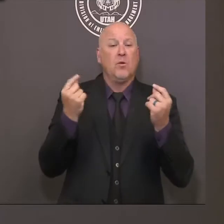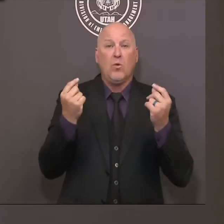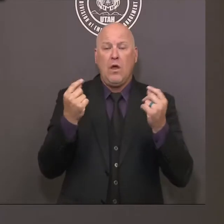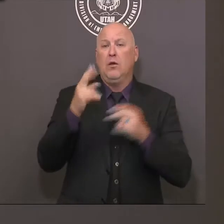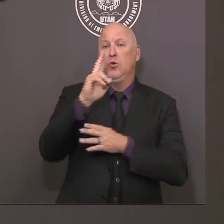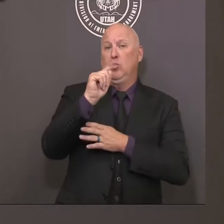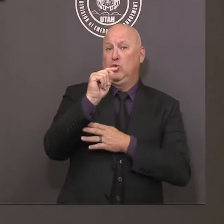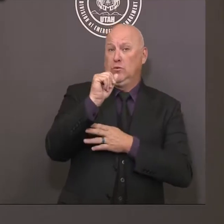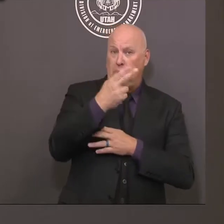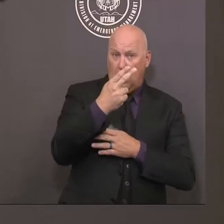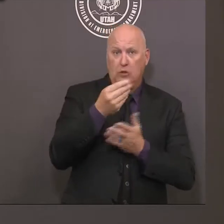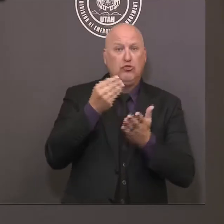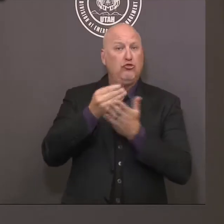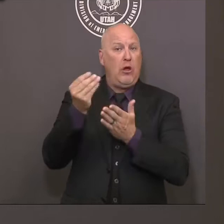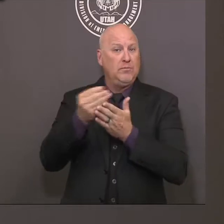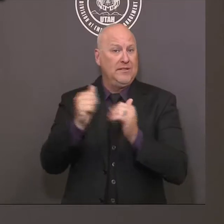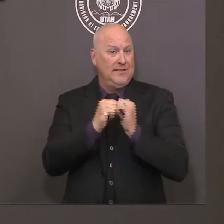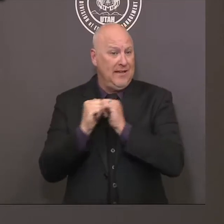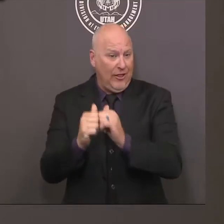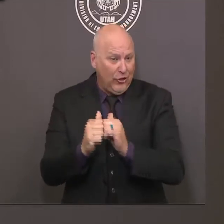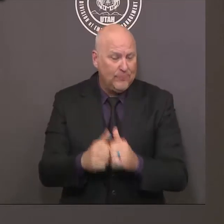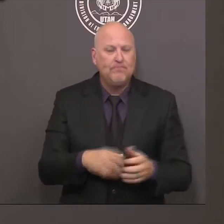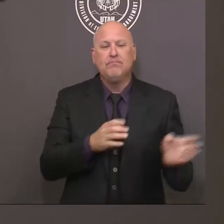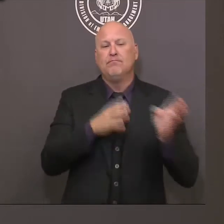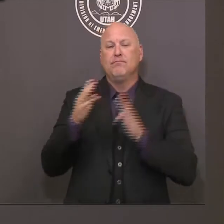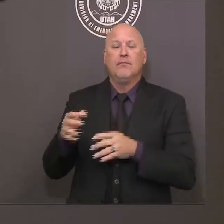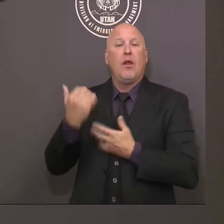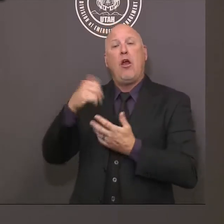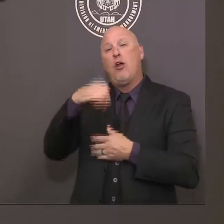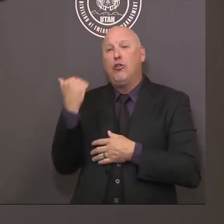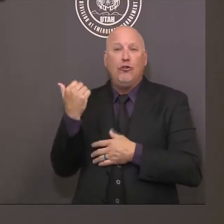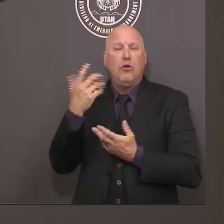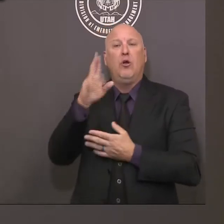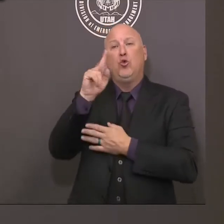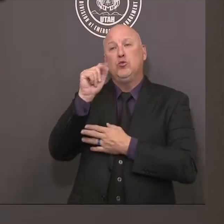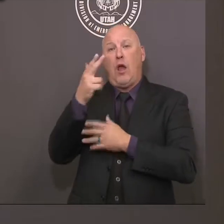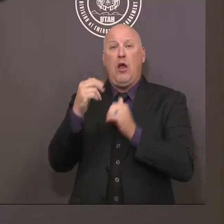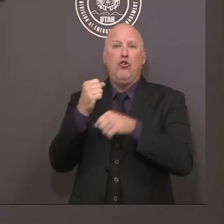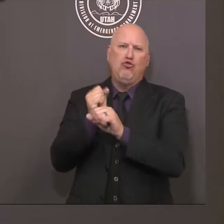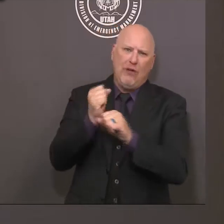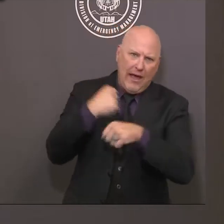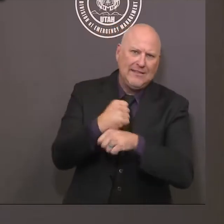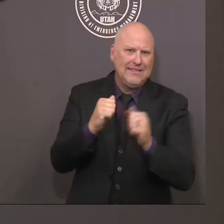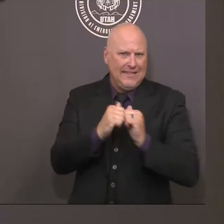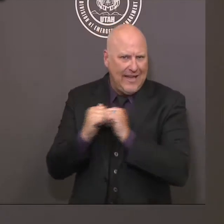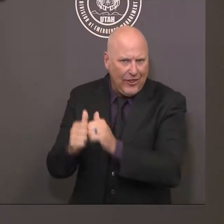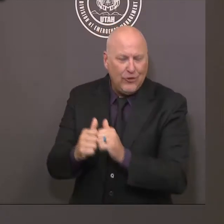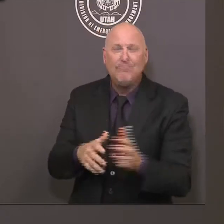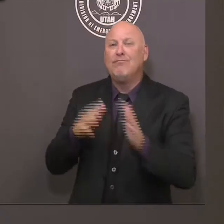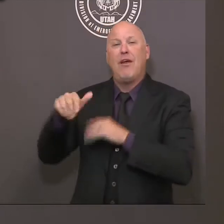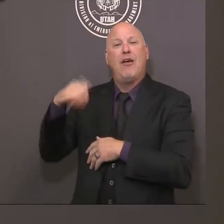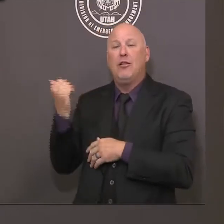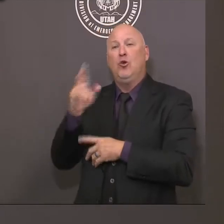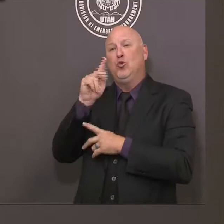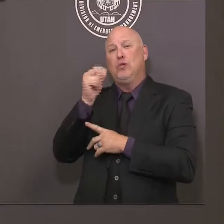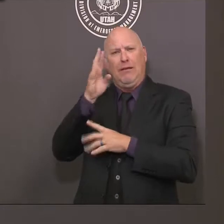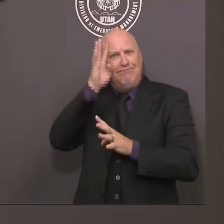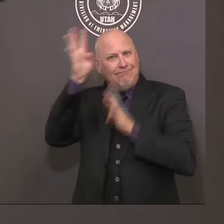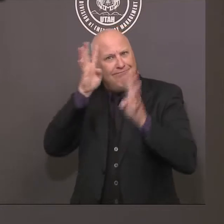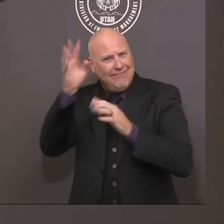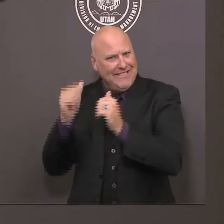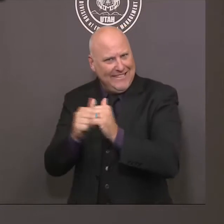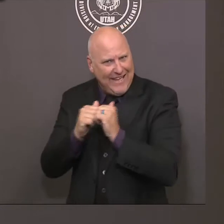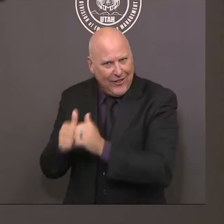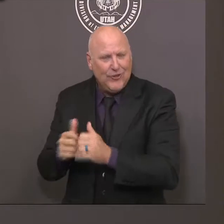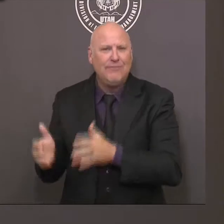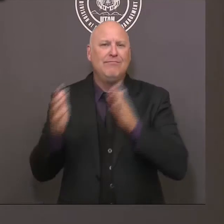Together, Utah Innovates Together, and Utah Stays Healthy Together. The Economic Recovery Grant Program is a set of grants